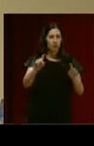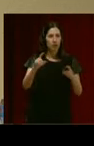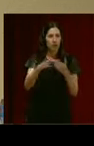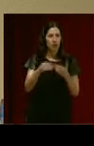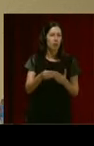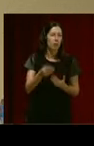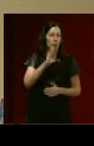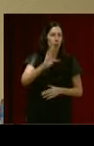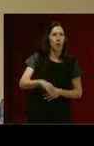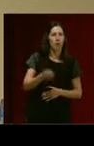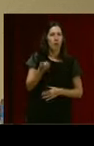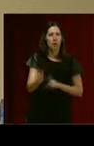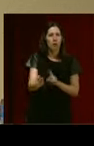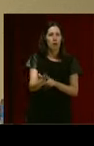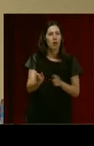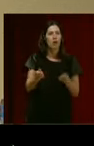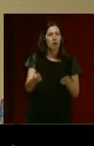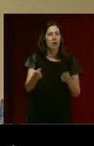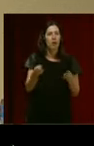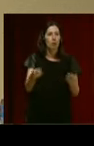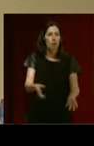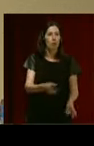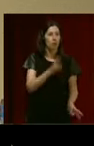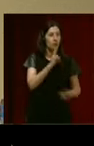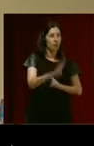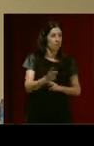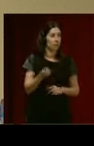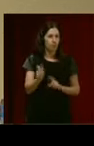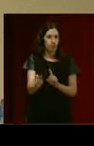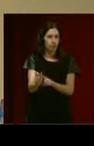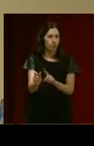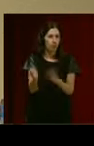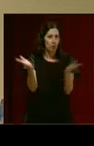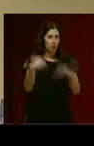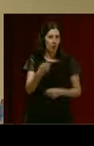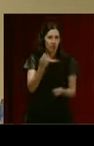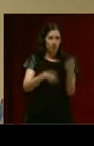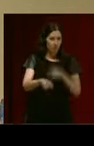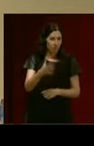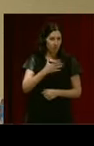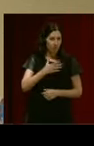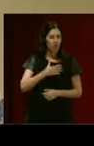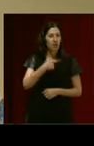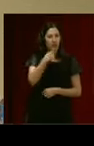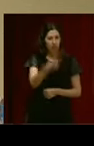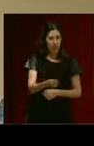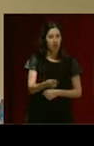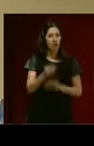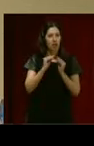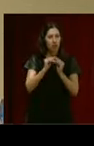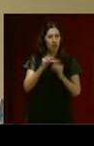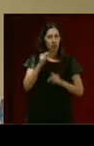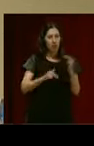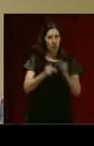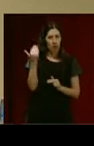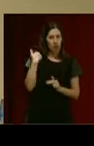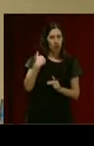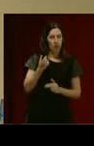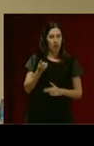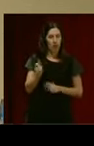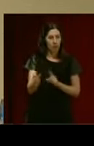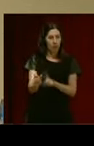Yes, I know the goal of your project, to teach the robot. The robot is cost